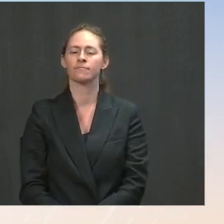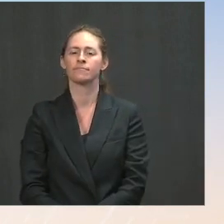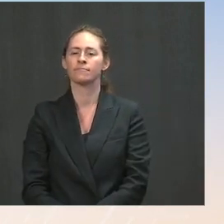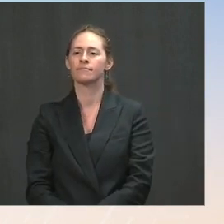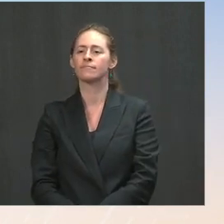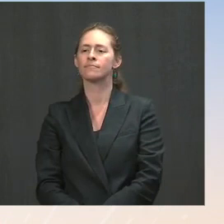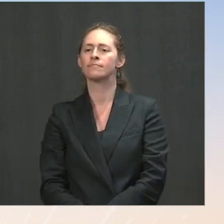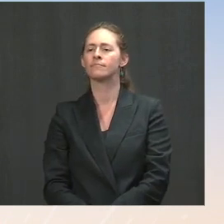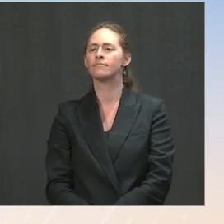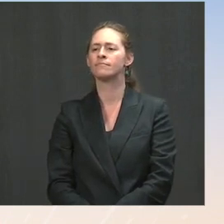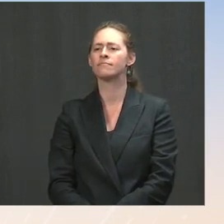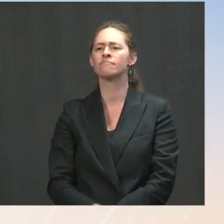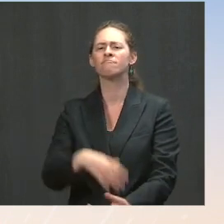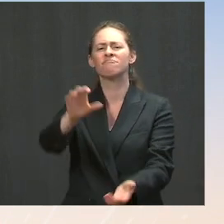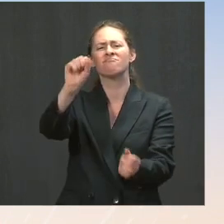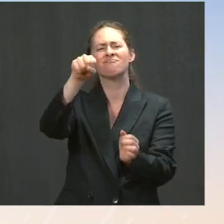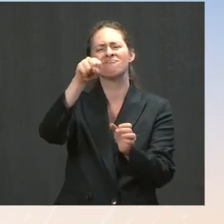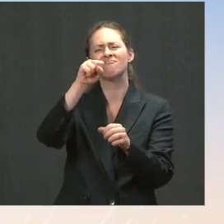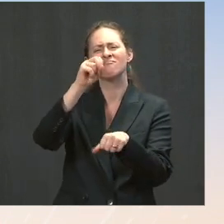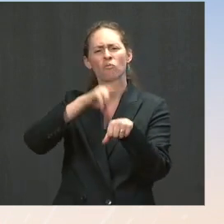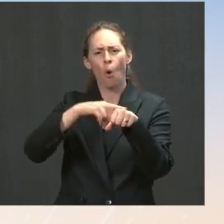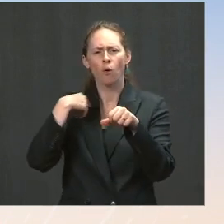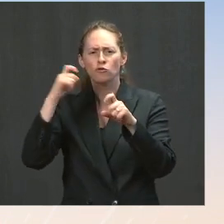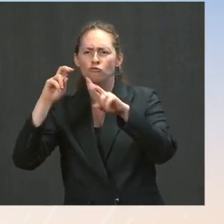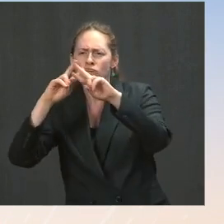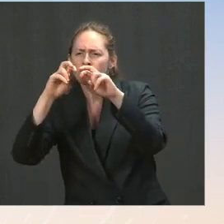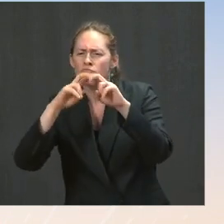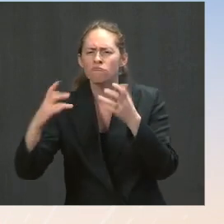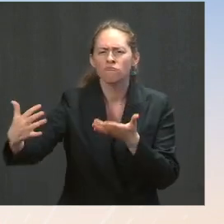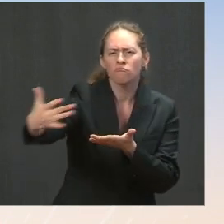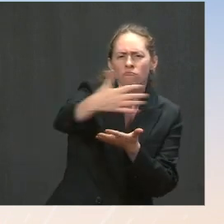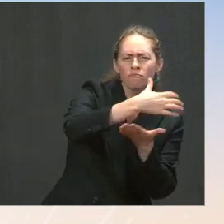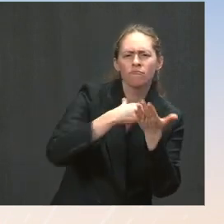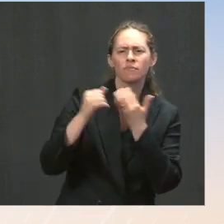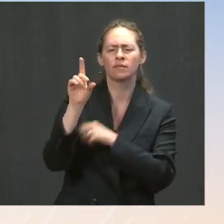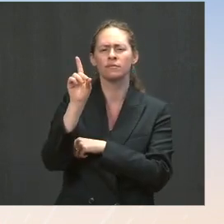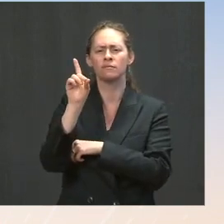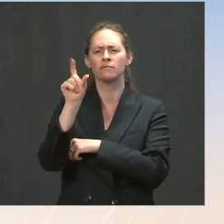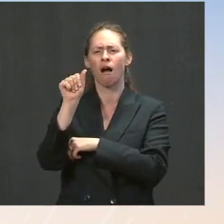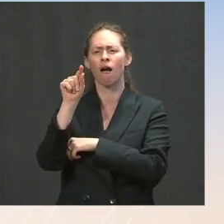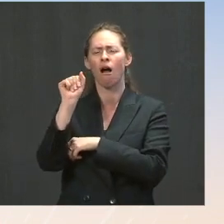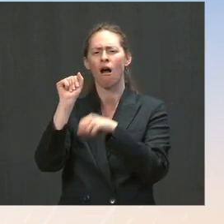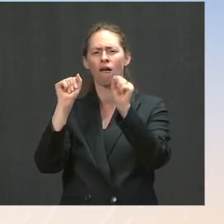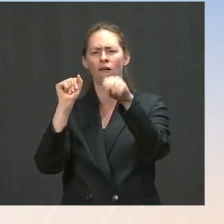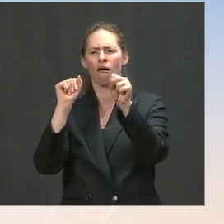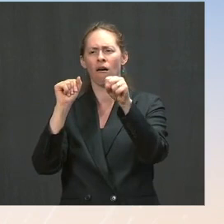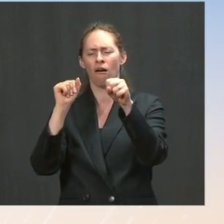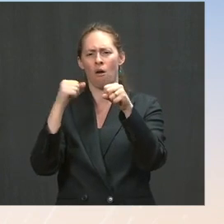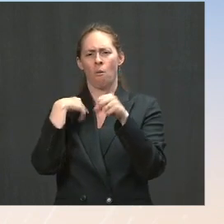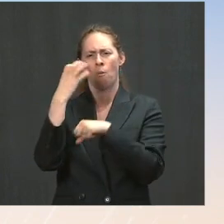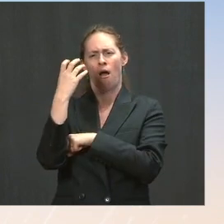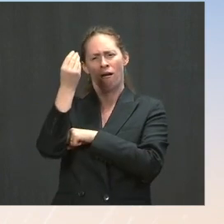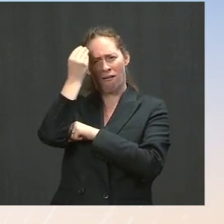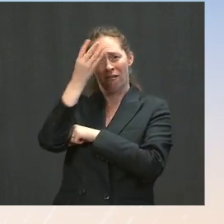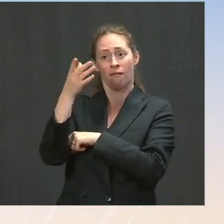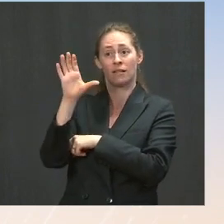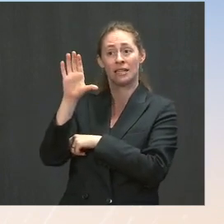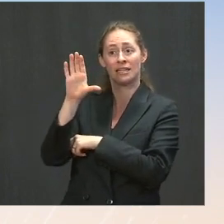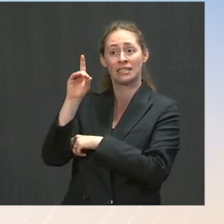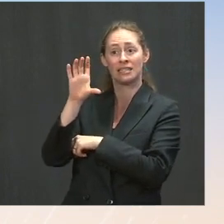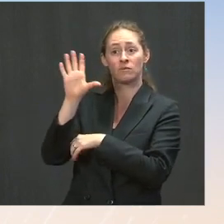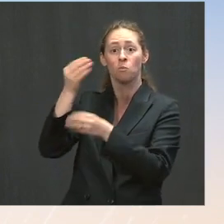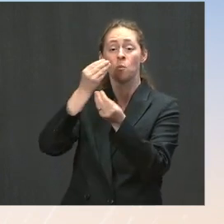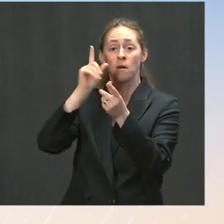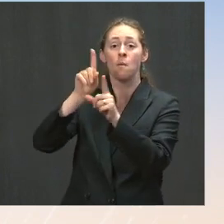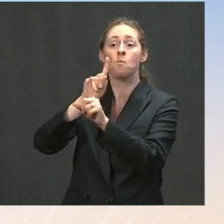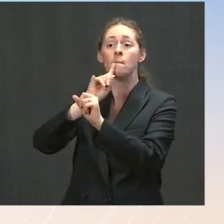the CDC, and we're going to continue to evaluate and assess. But because this data goes into what the CDC reports, I thought it would be relevant to all